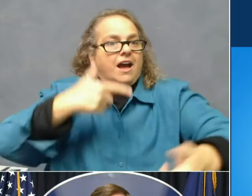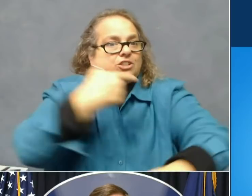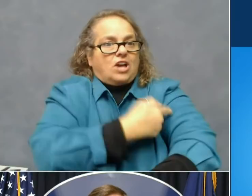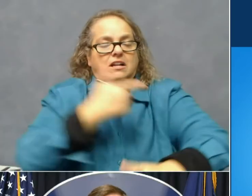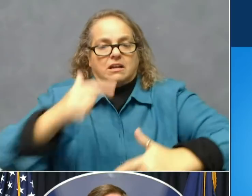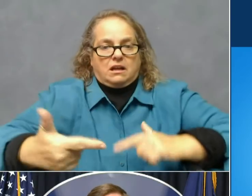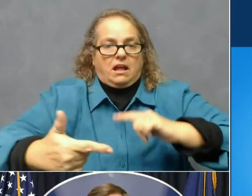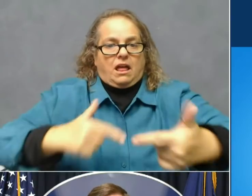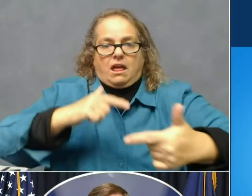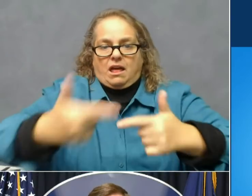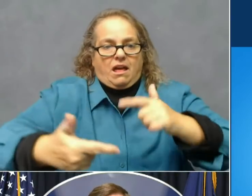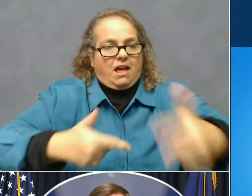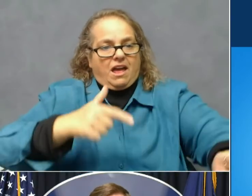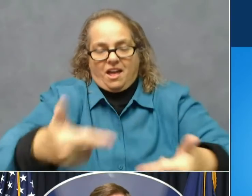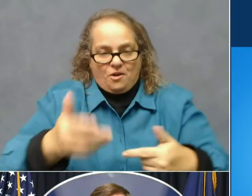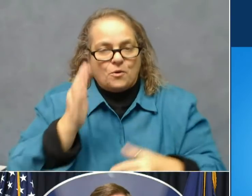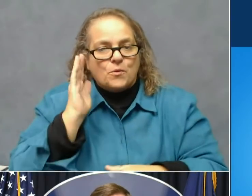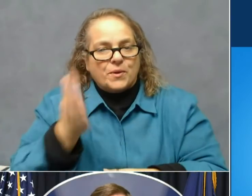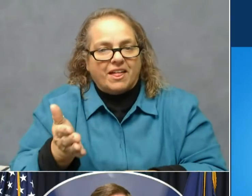kycovid19.ky.gov.